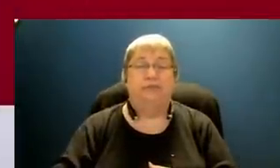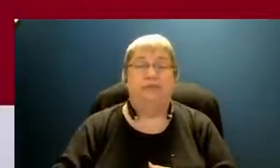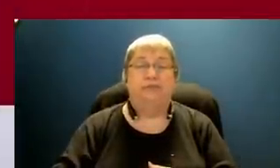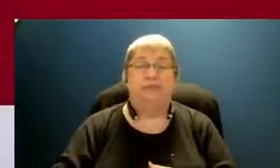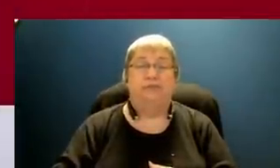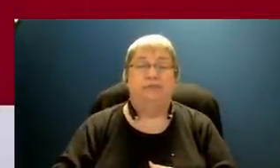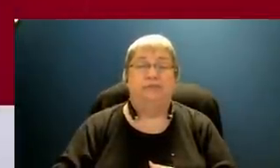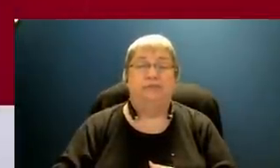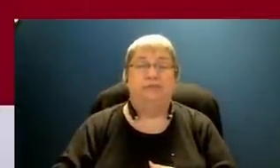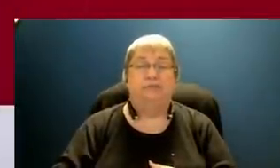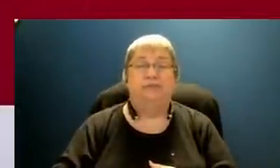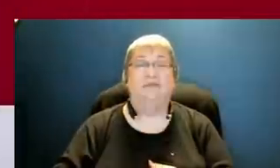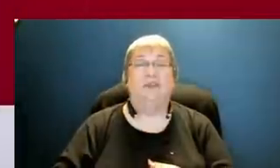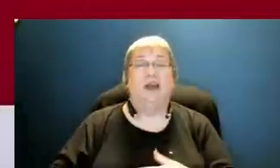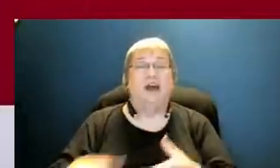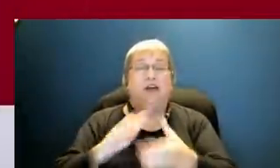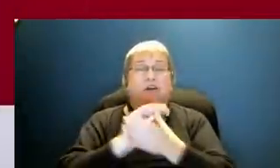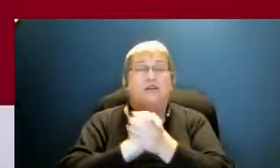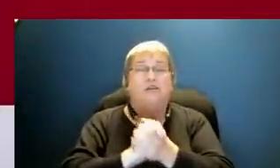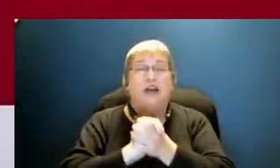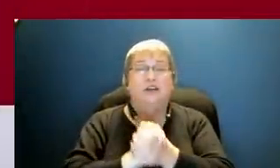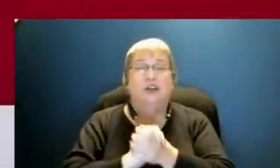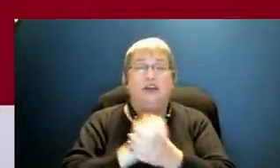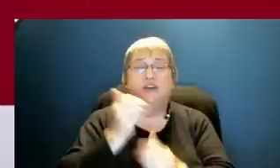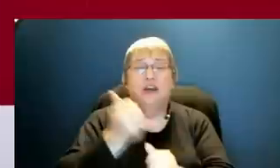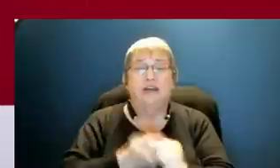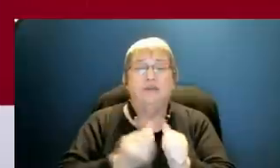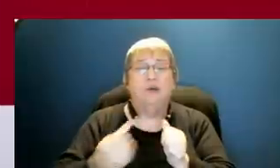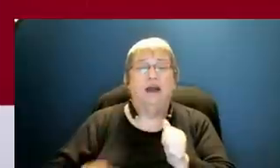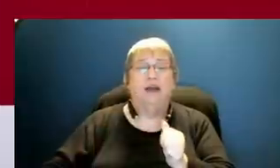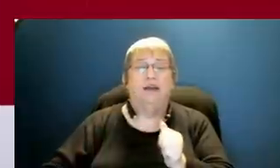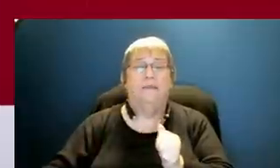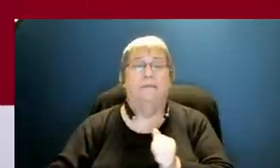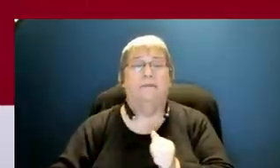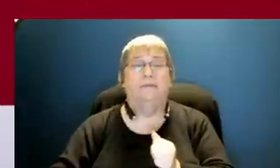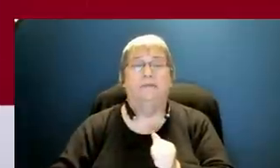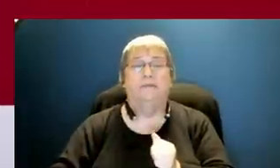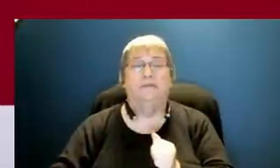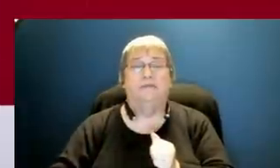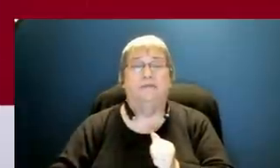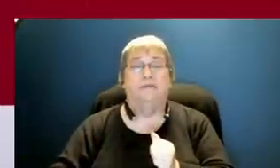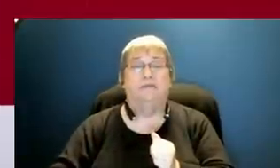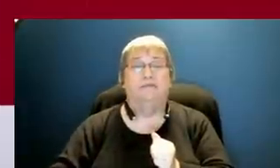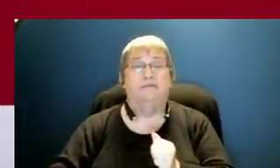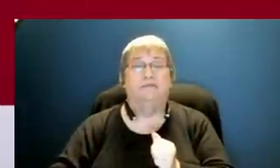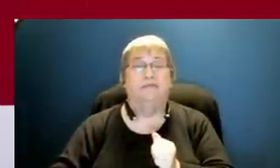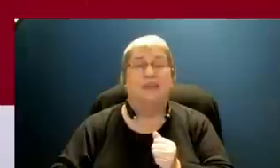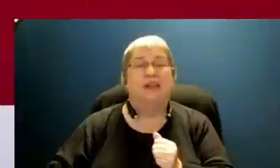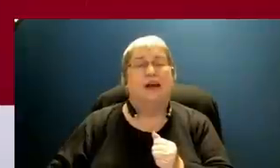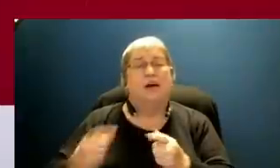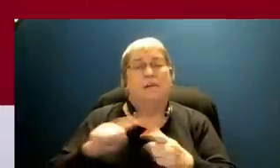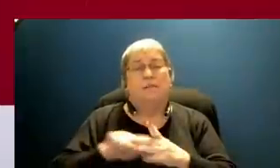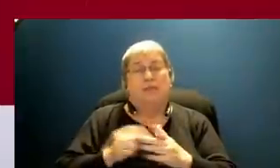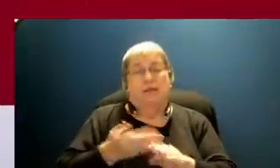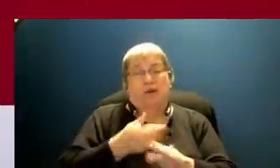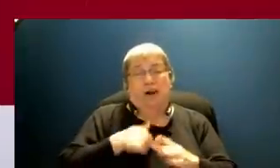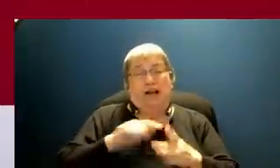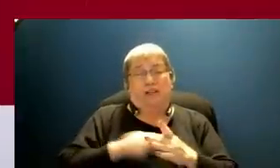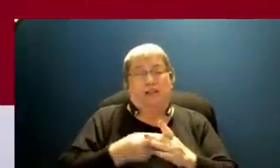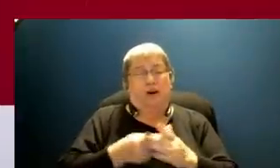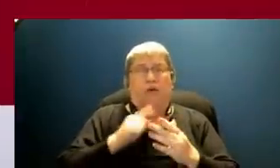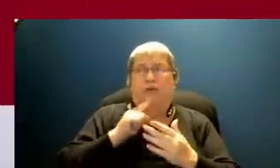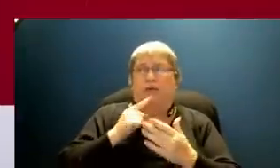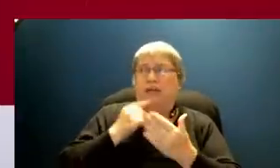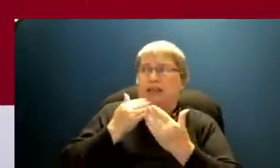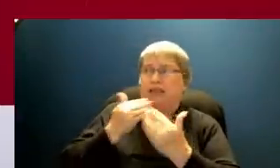Congratulations, everyone. I am so excited to be here today. Before I begin, I want to give a huge thank you to your president,